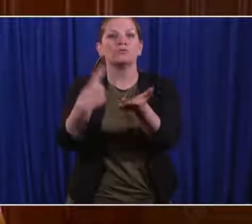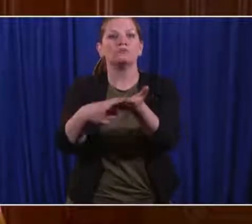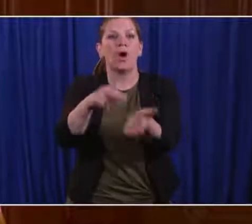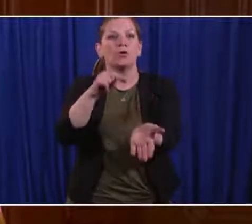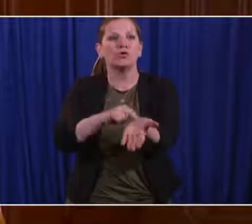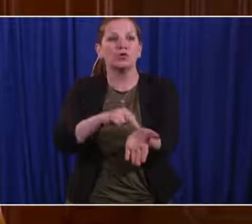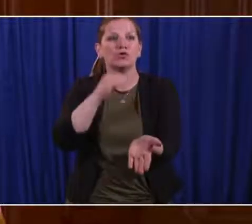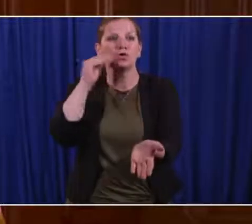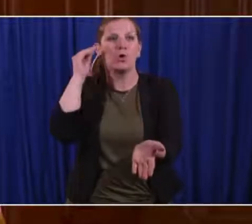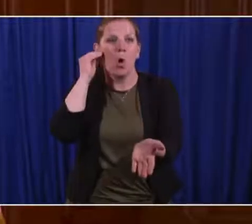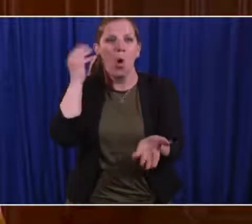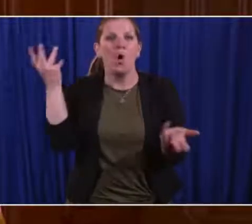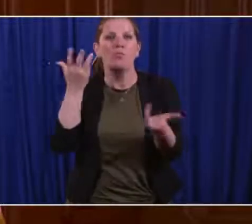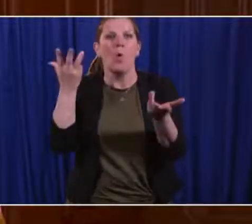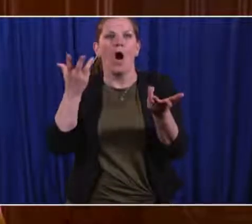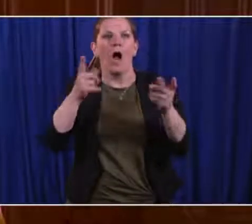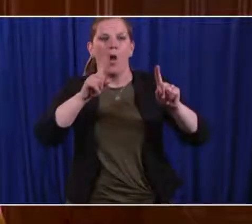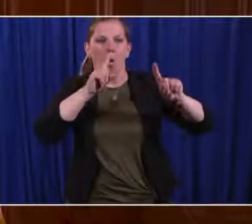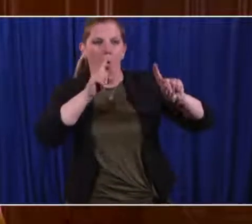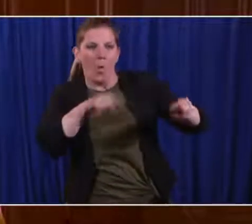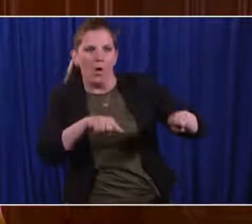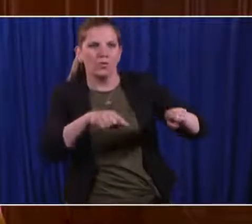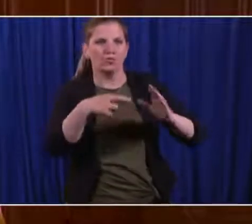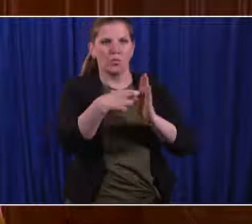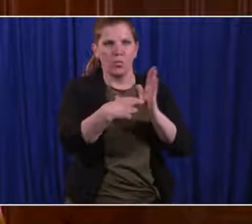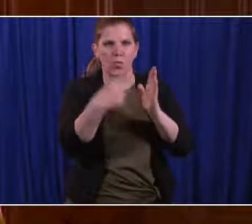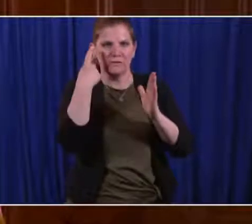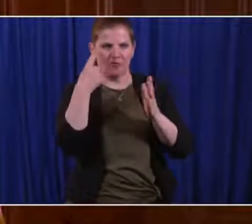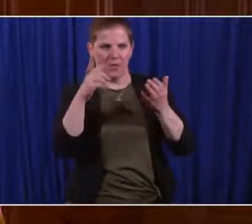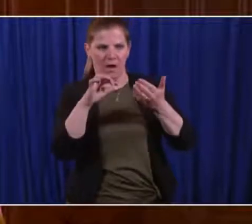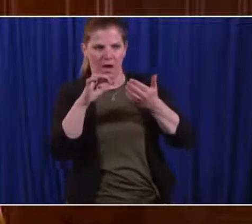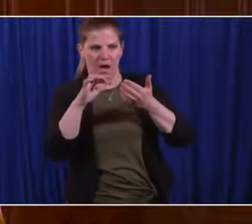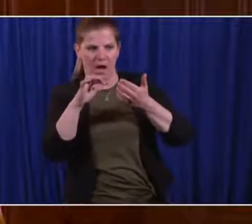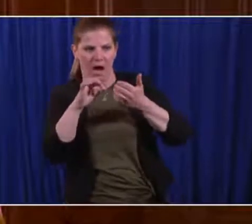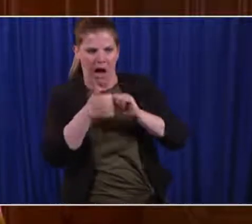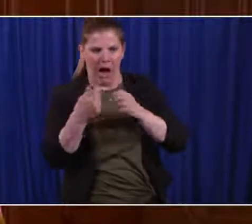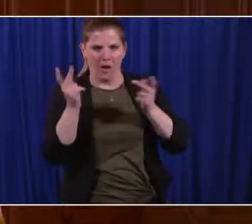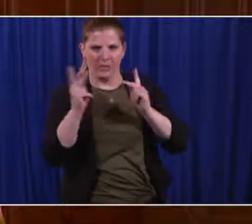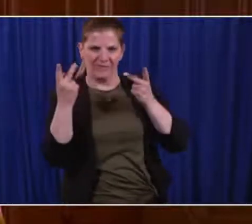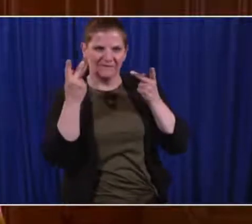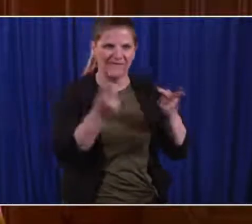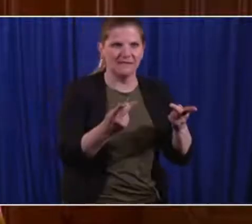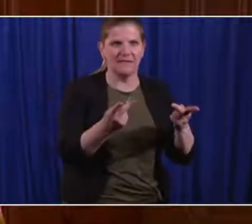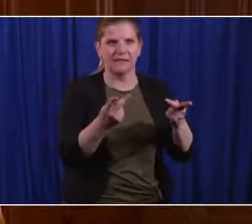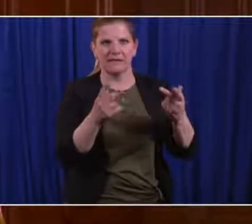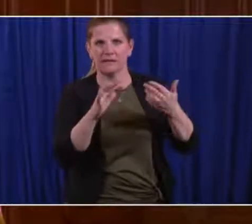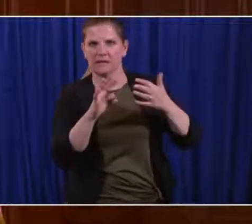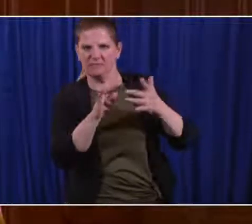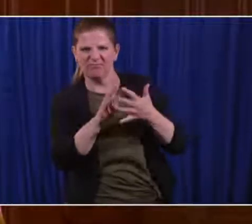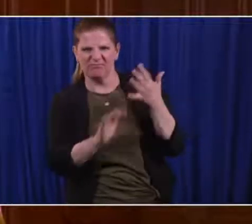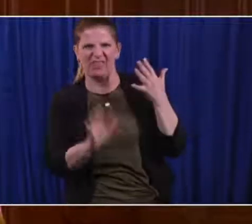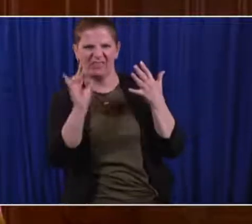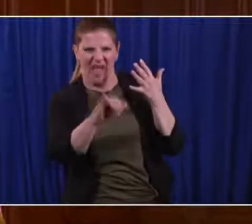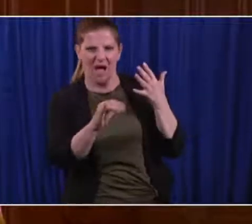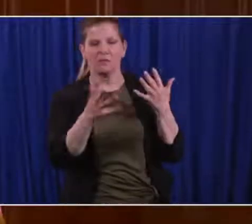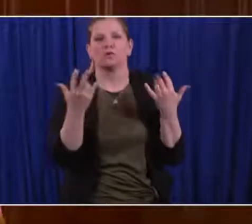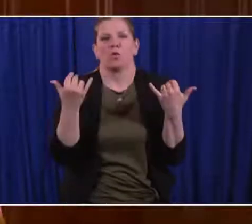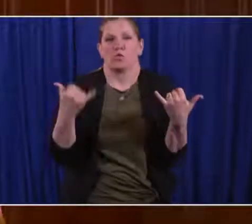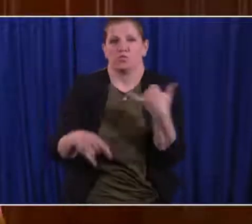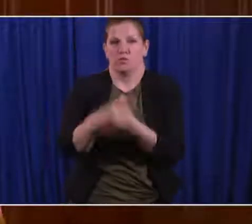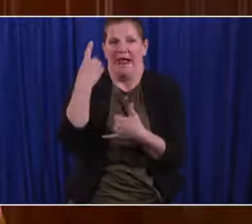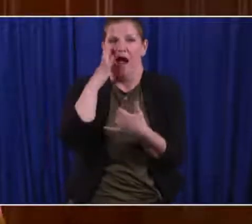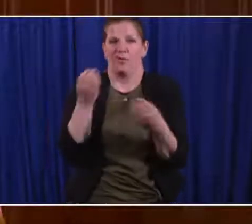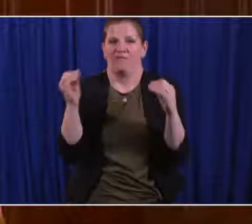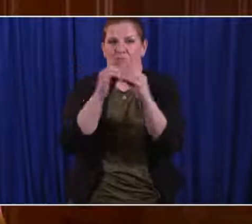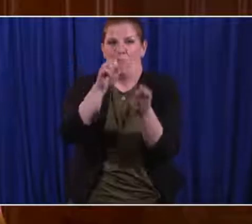homes as well as assisted living facilities. Today, I want to go over the specifics of what we've